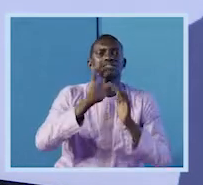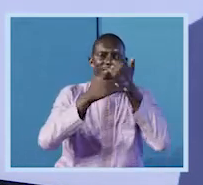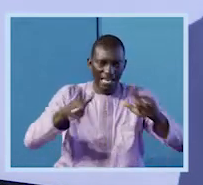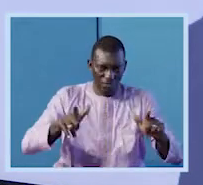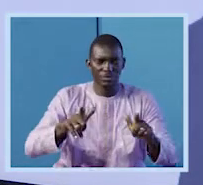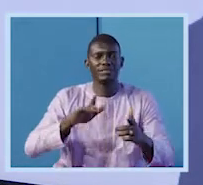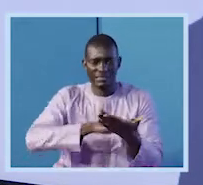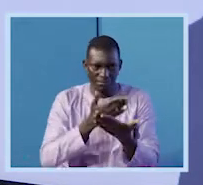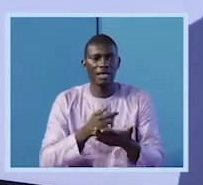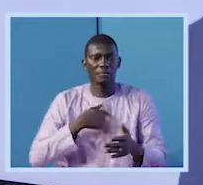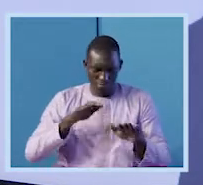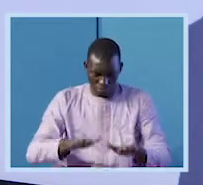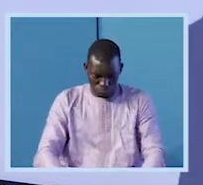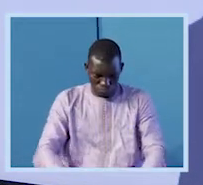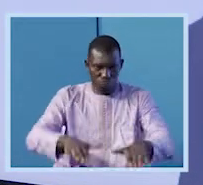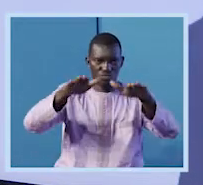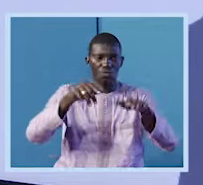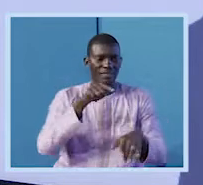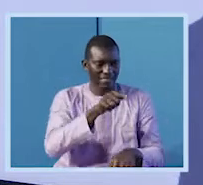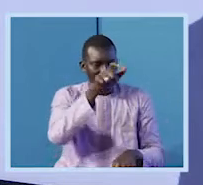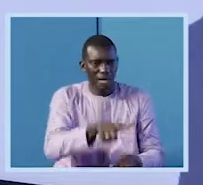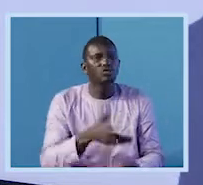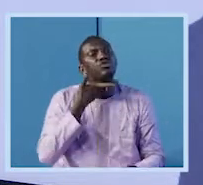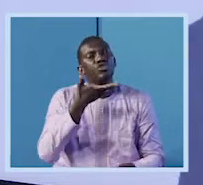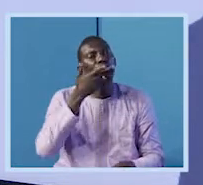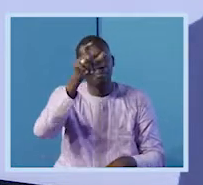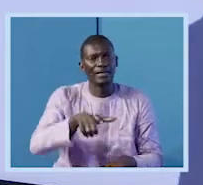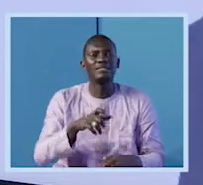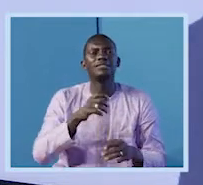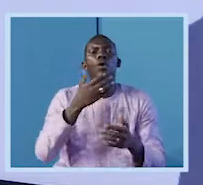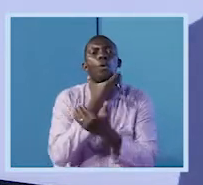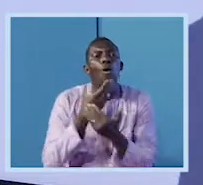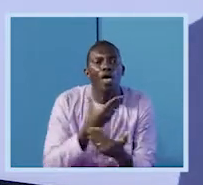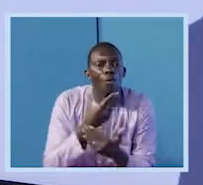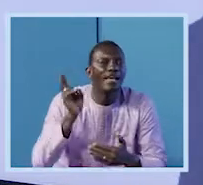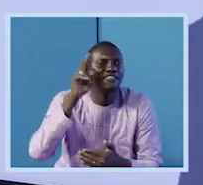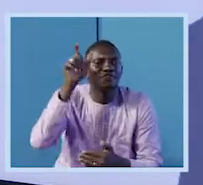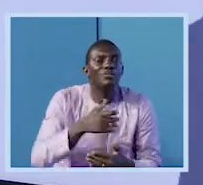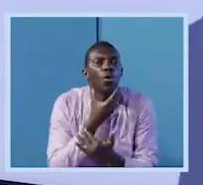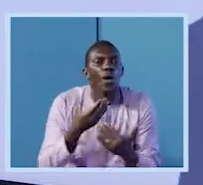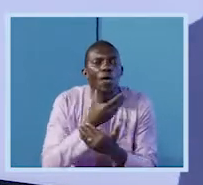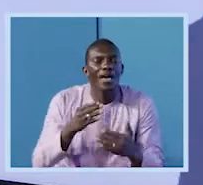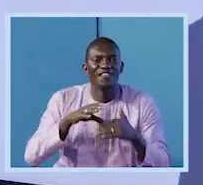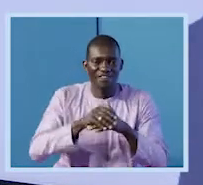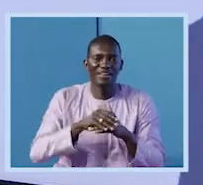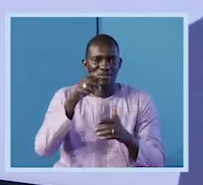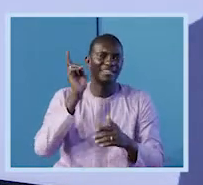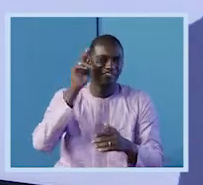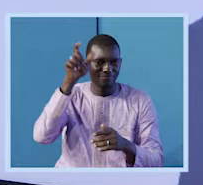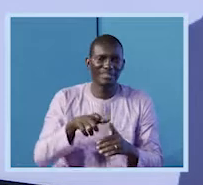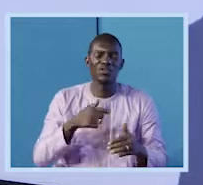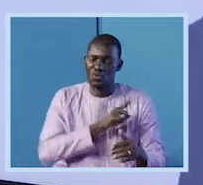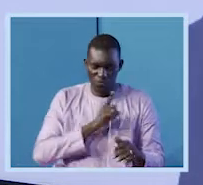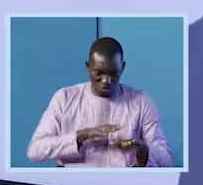grew up with this young guy when we were young, Katim Jawla. He's a deaf person. He's a friend of mine. We grew up together. We